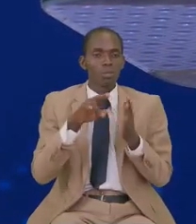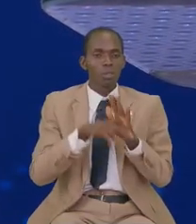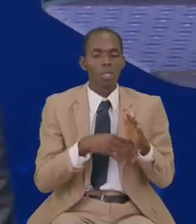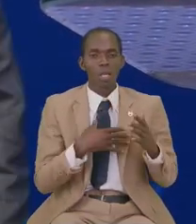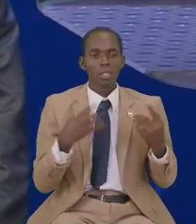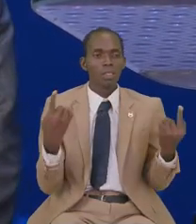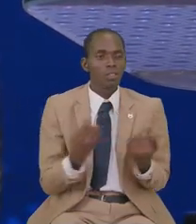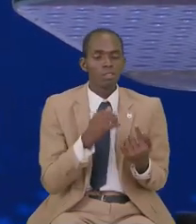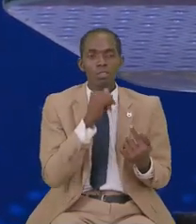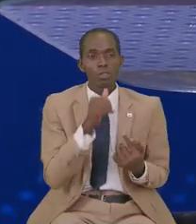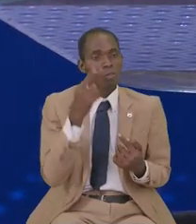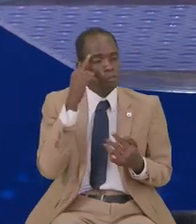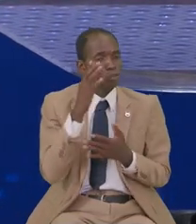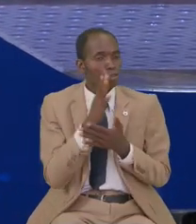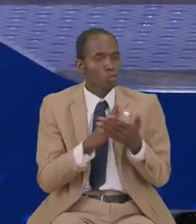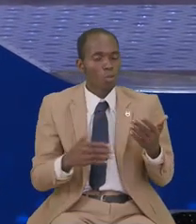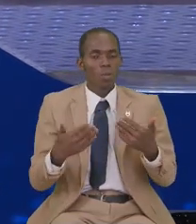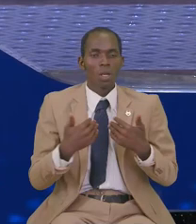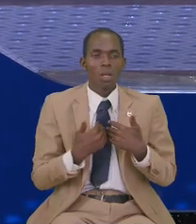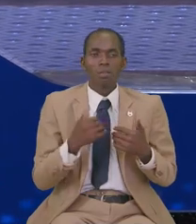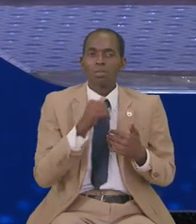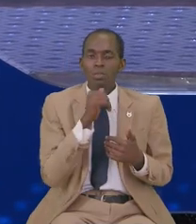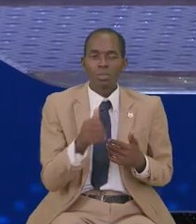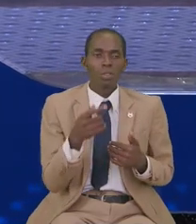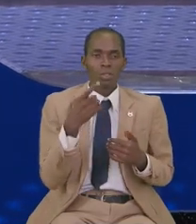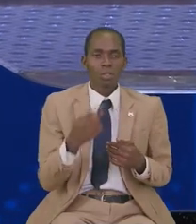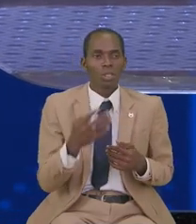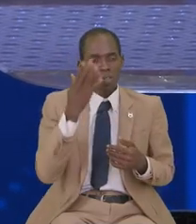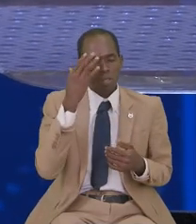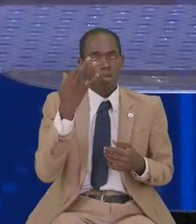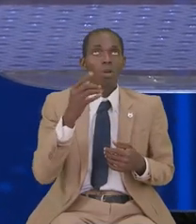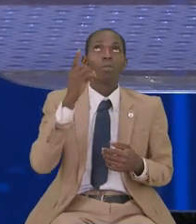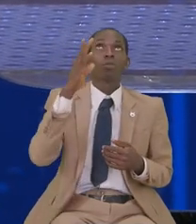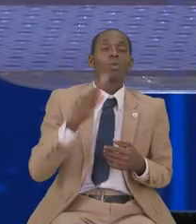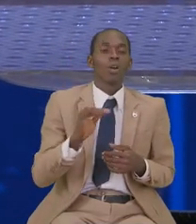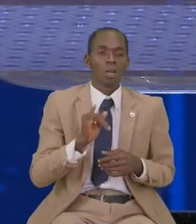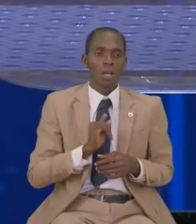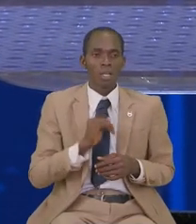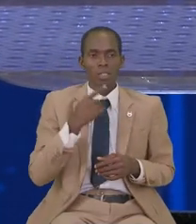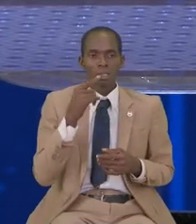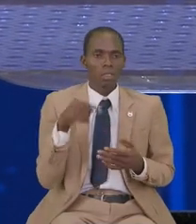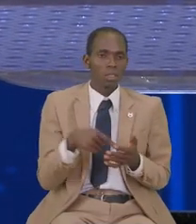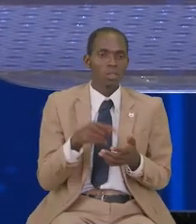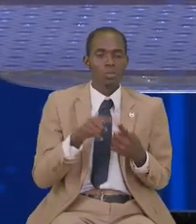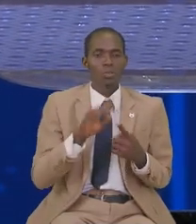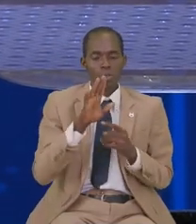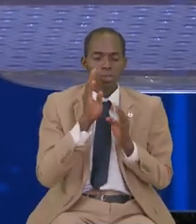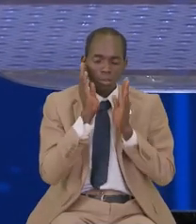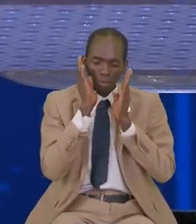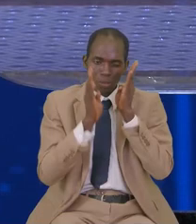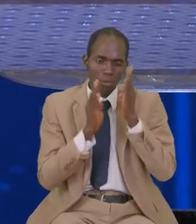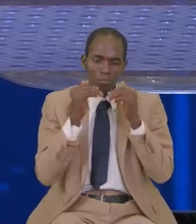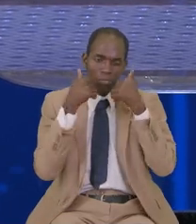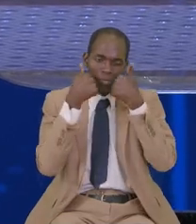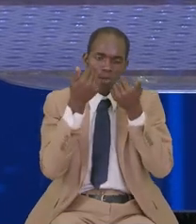for some have not the knowledge of God. I speak this to your shame. We're coming to point number three